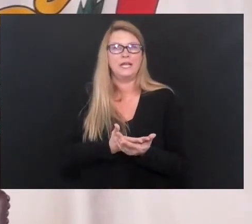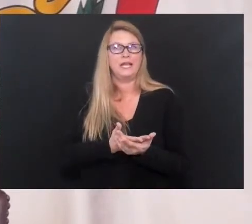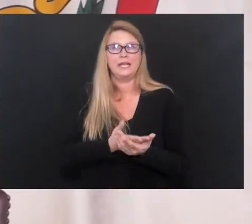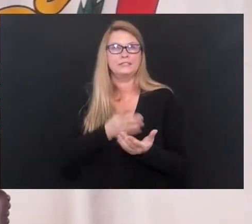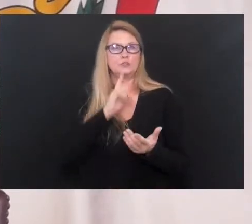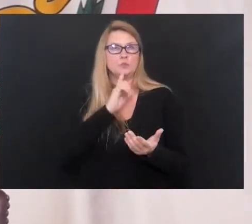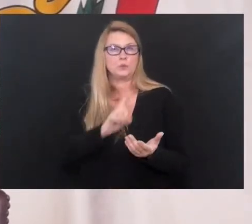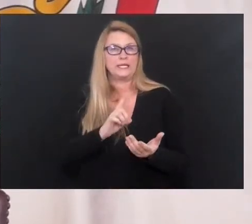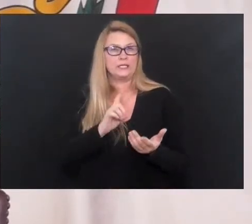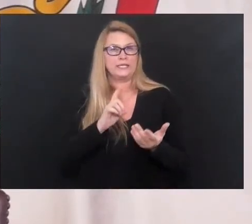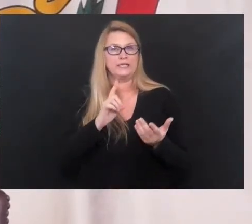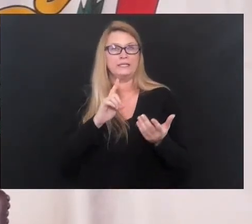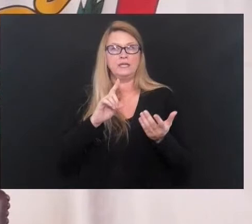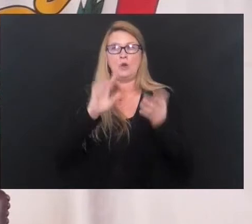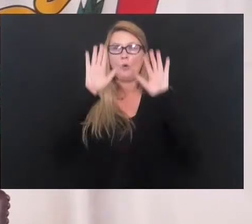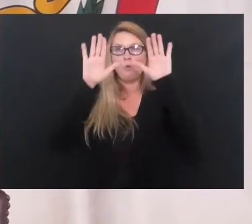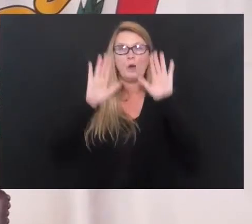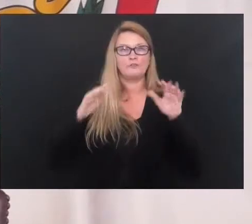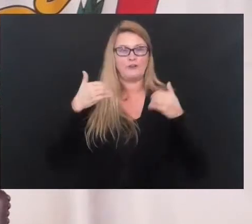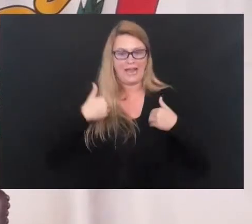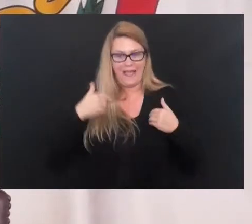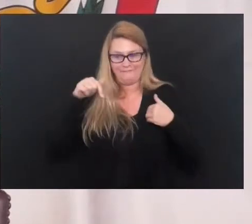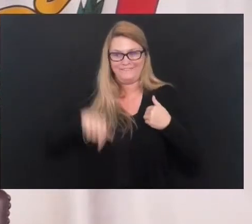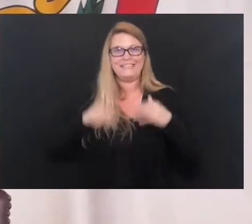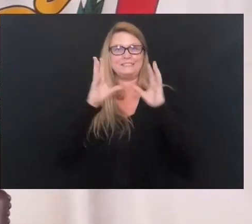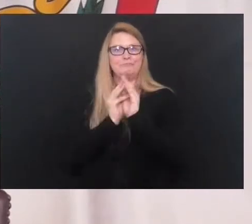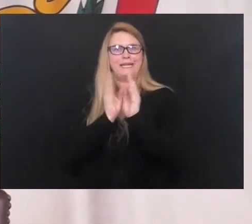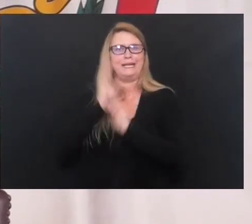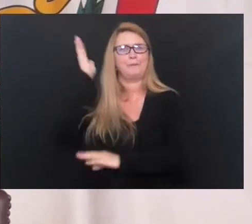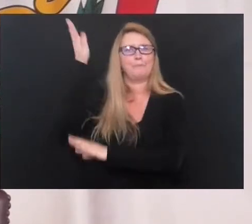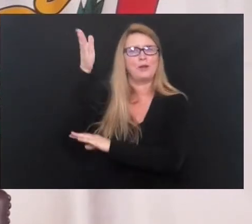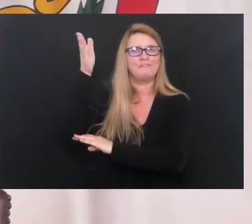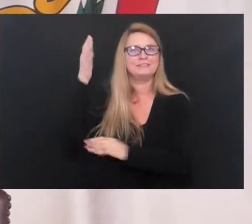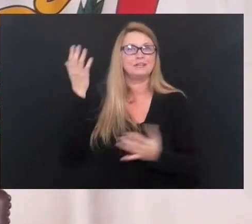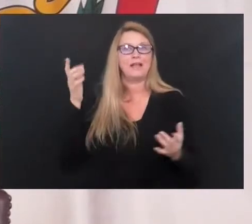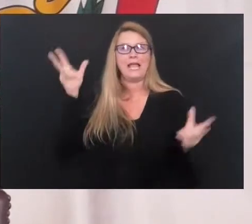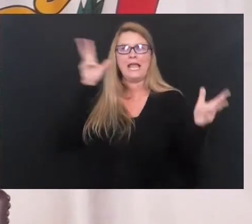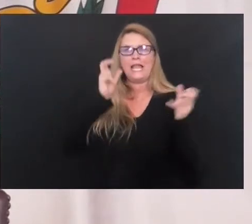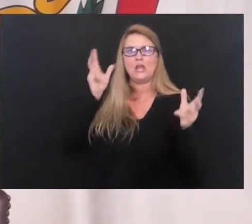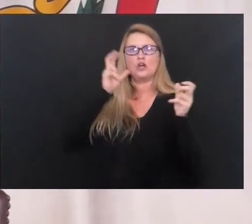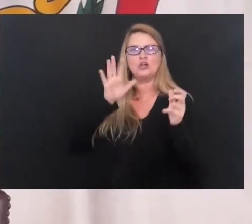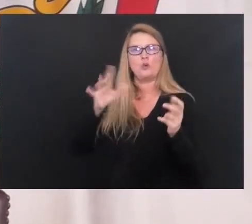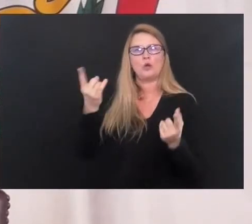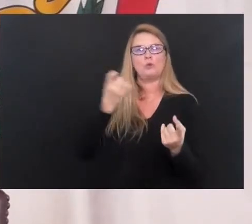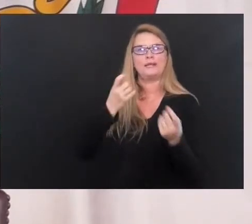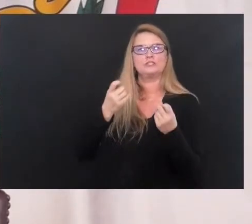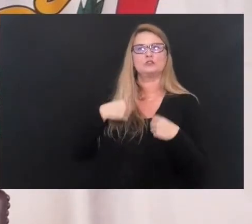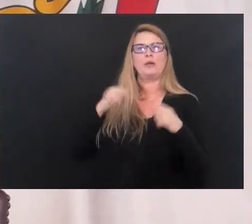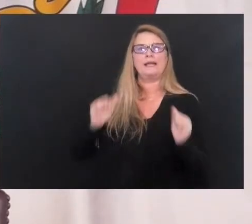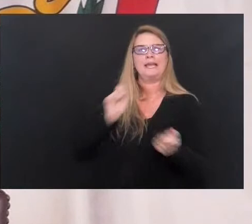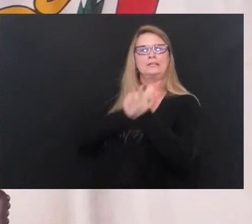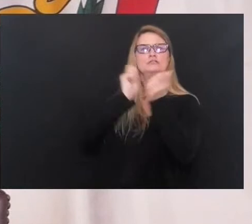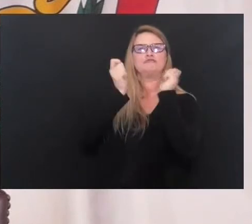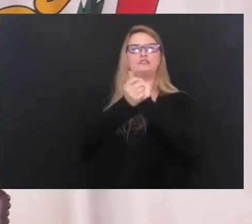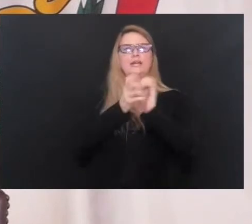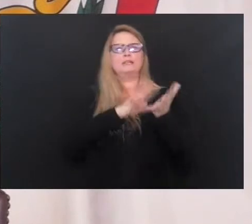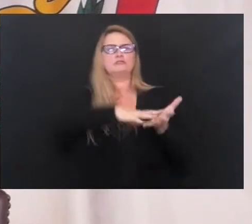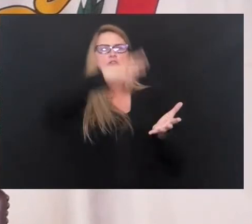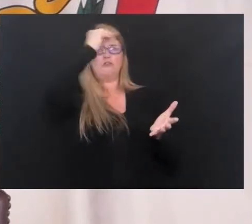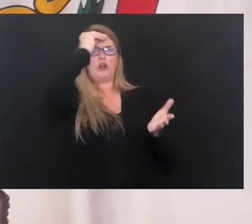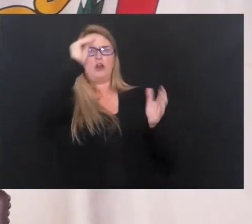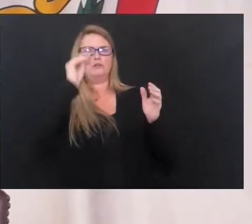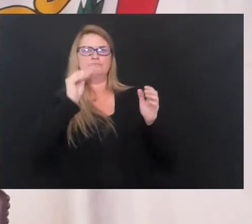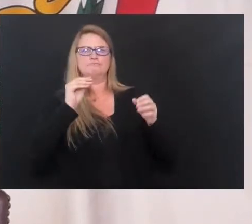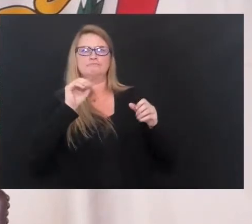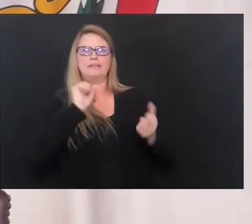to have these briefings, listen to the questions, and then adapt and learn and everything. And so